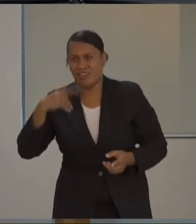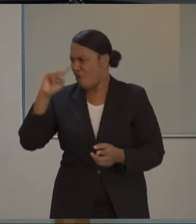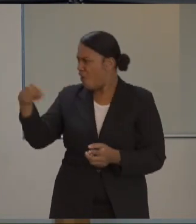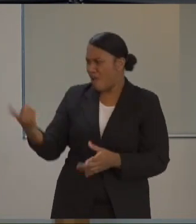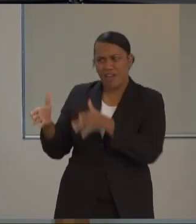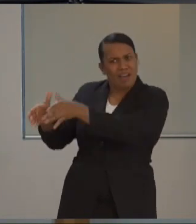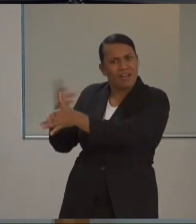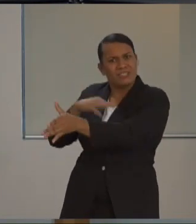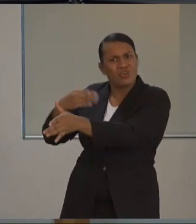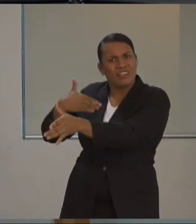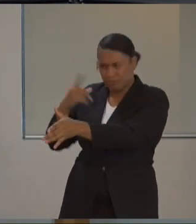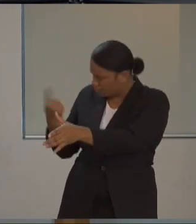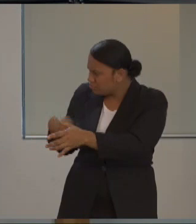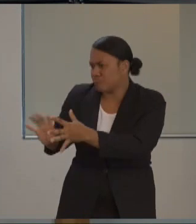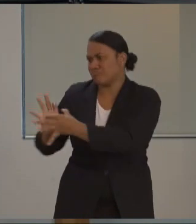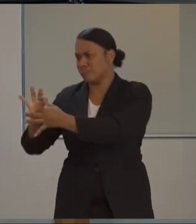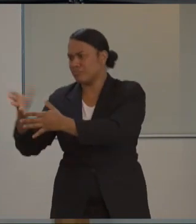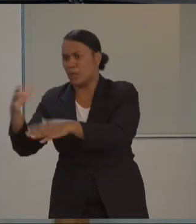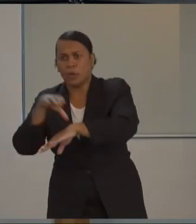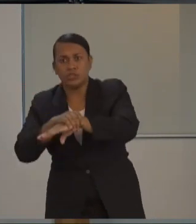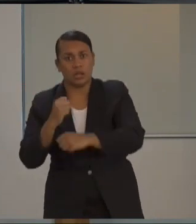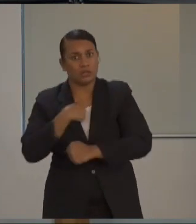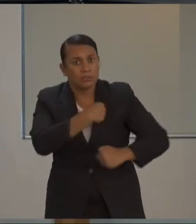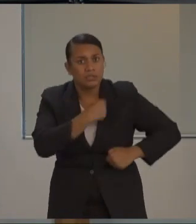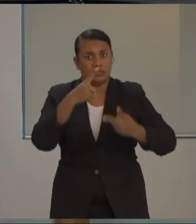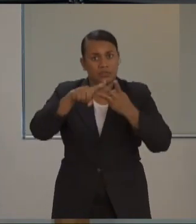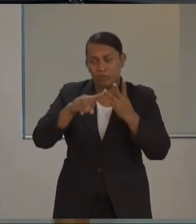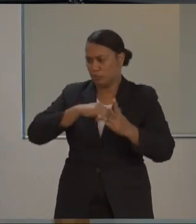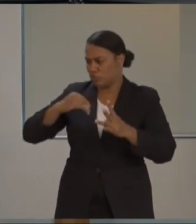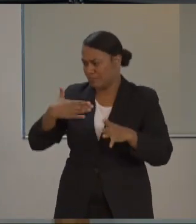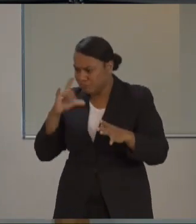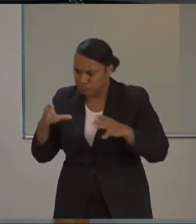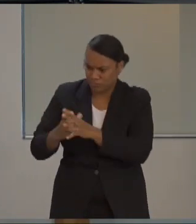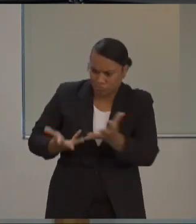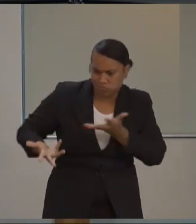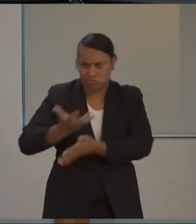alone. This is a whole of nation approach that we have to deal with, and everybody has to